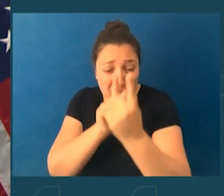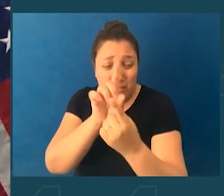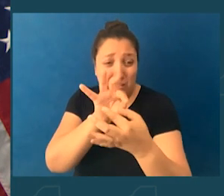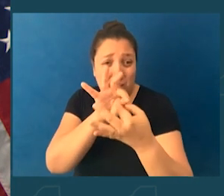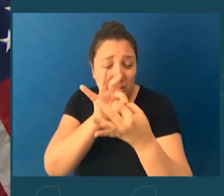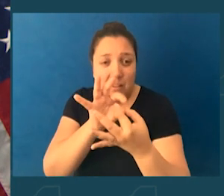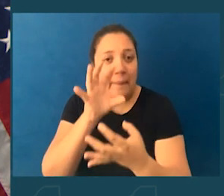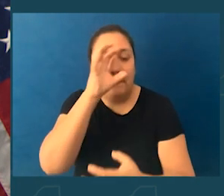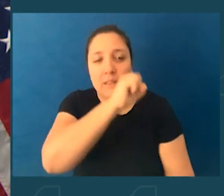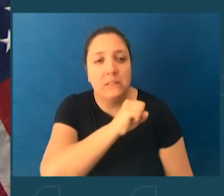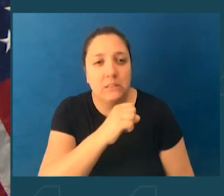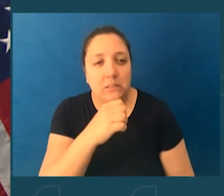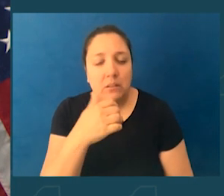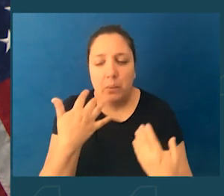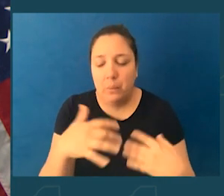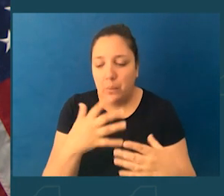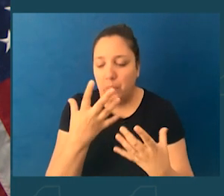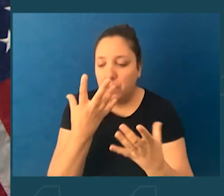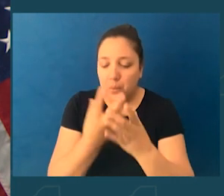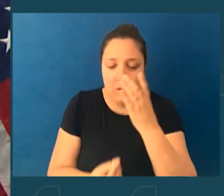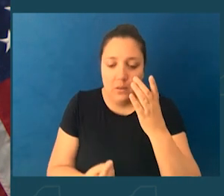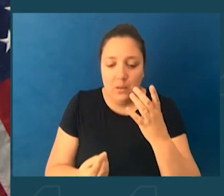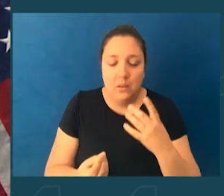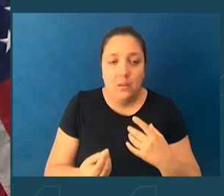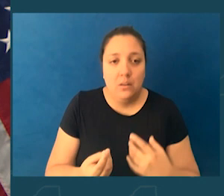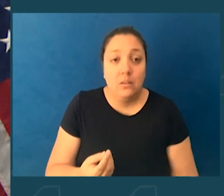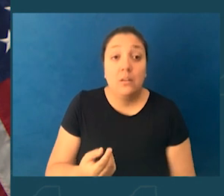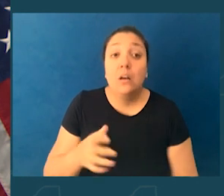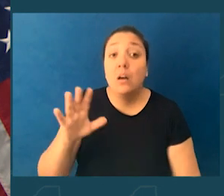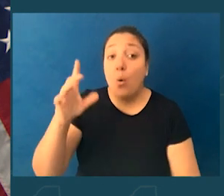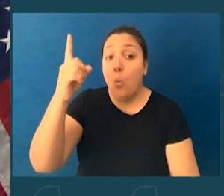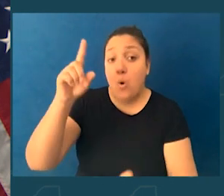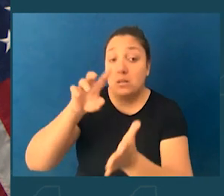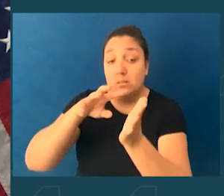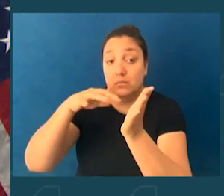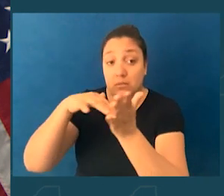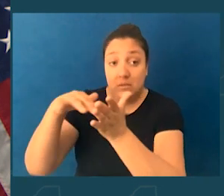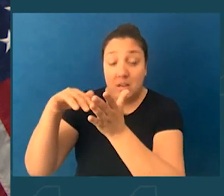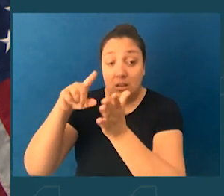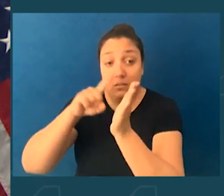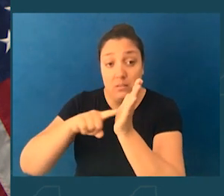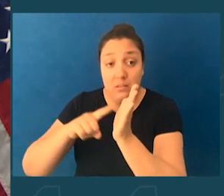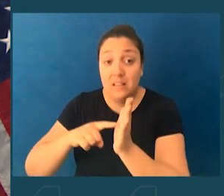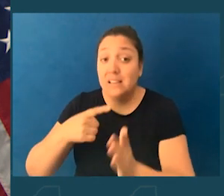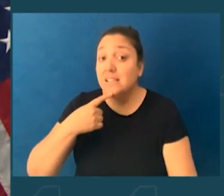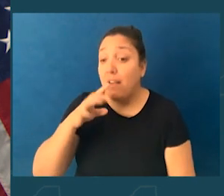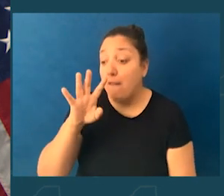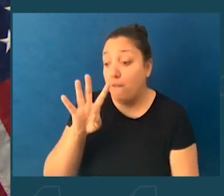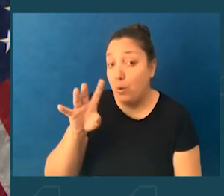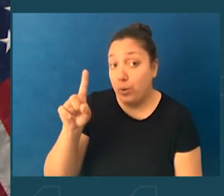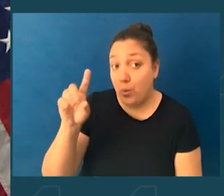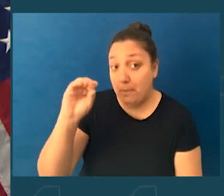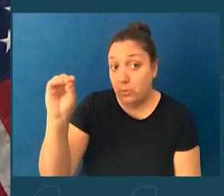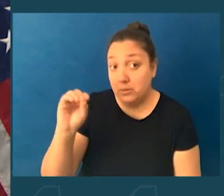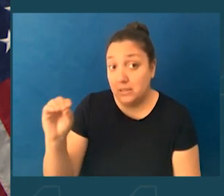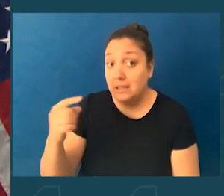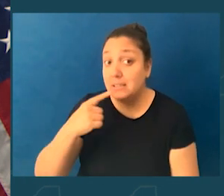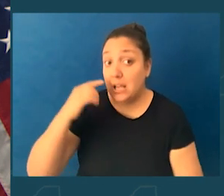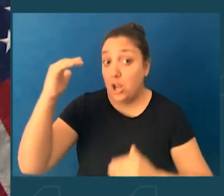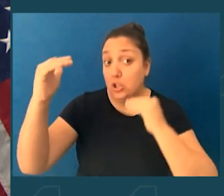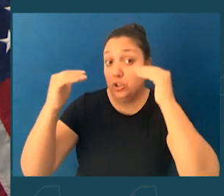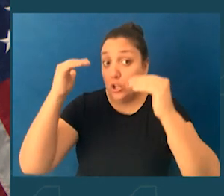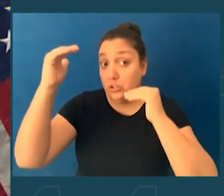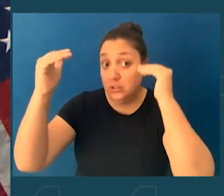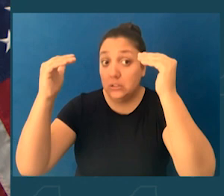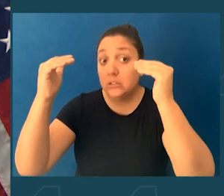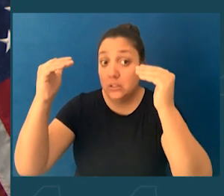say that the Pew study showed that 41% of American adults reported psychological distress in the last couple of years, but the number is